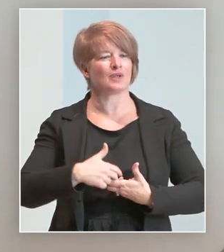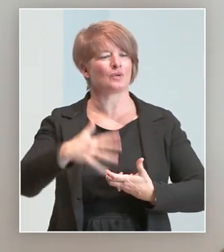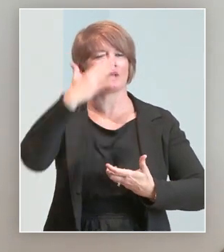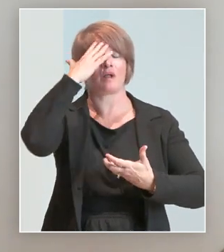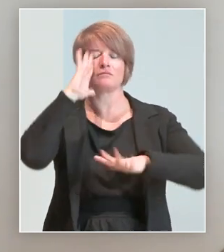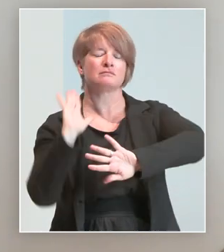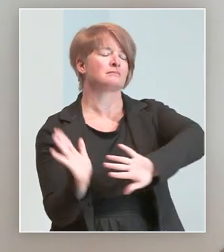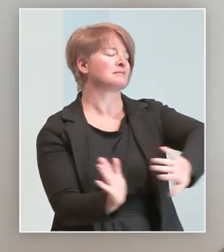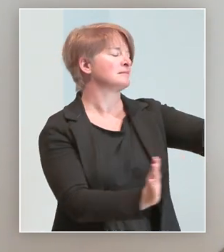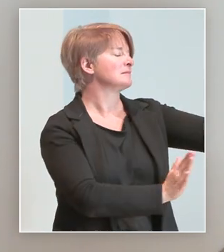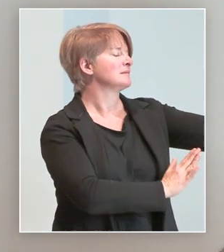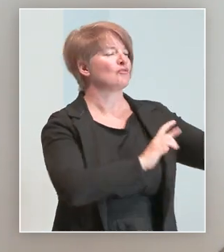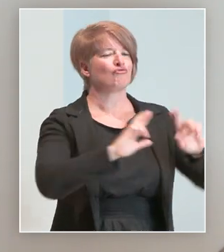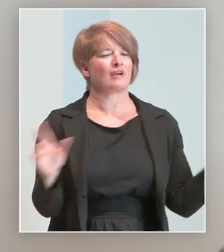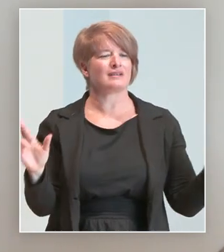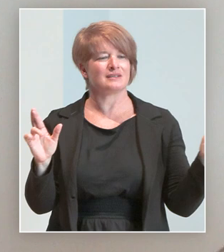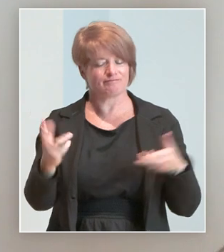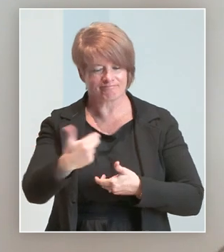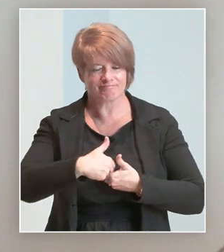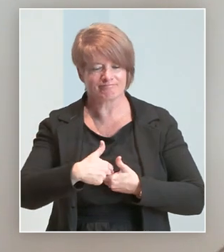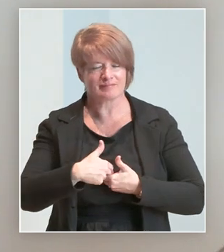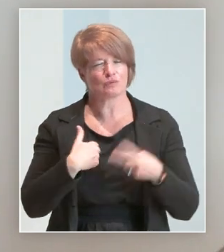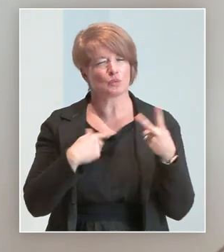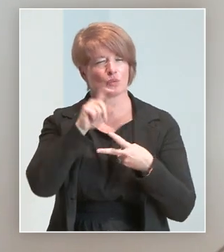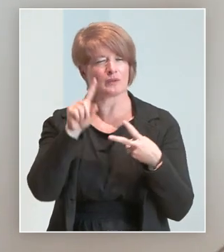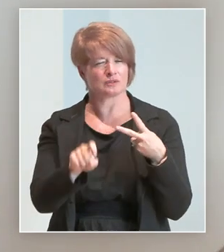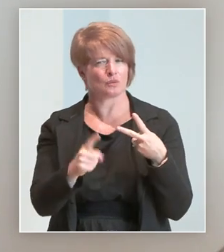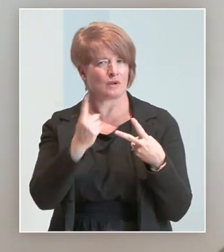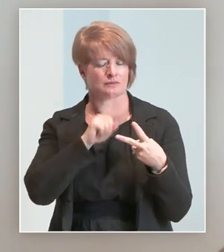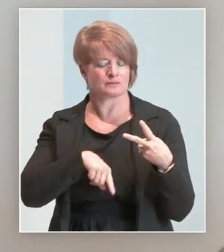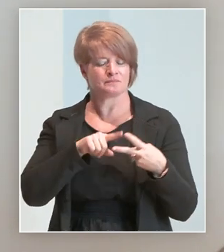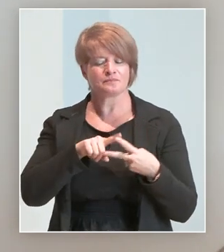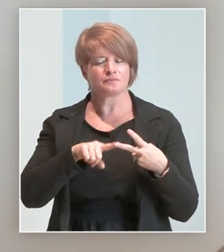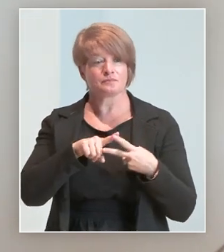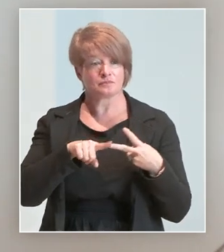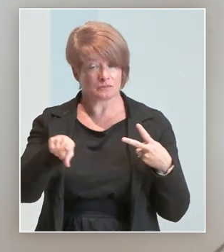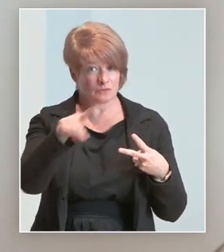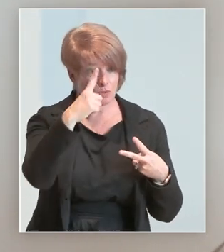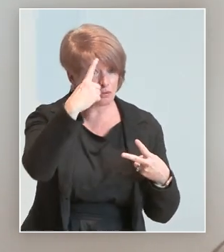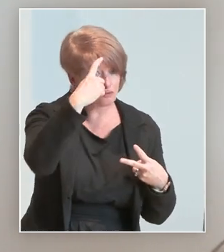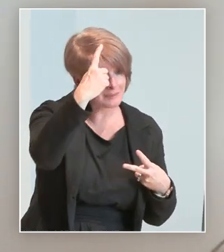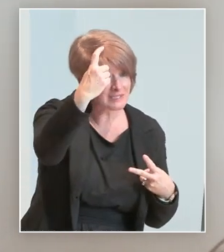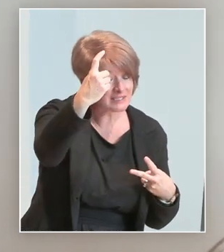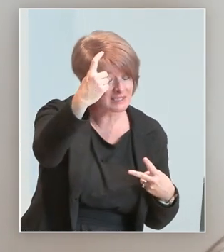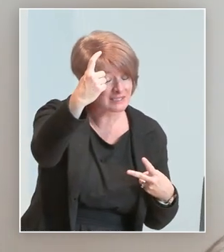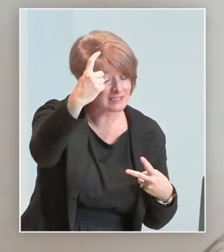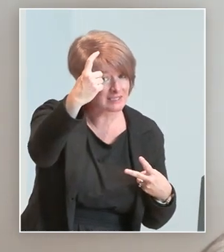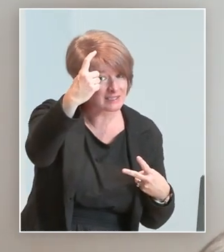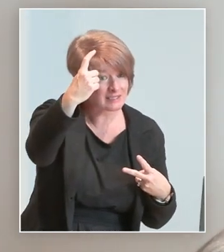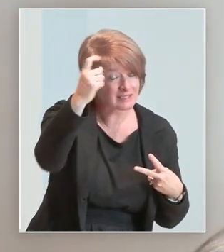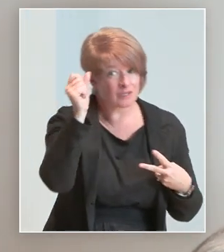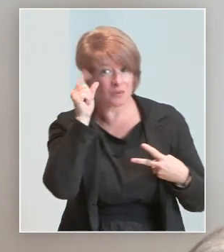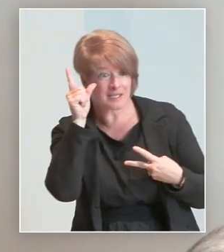Two questions that only can be answered one way. Are you dreaming? Are